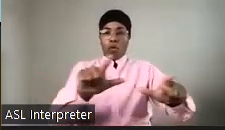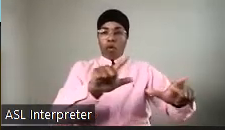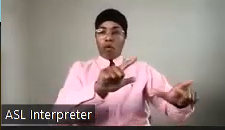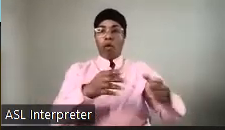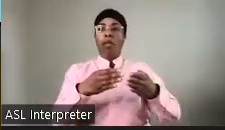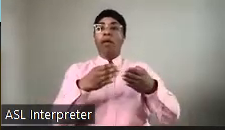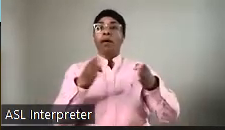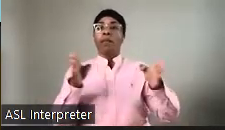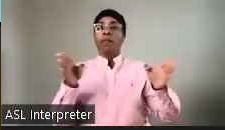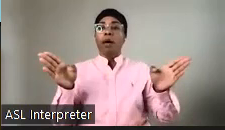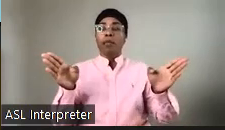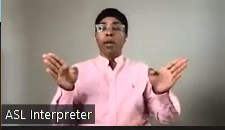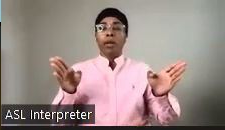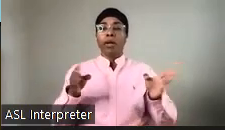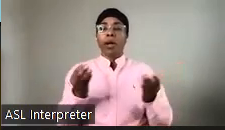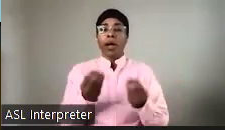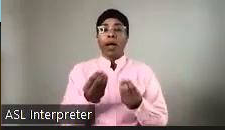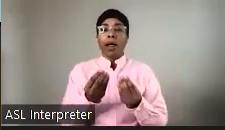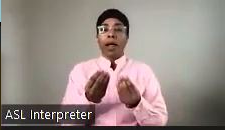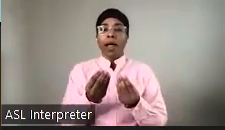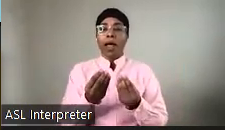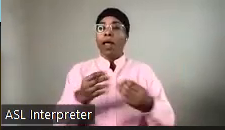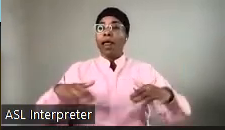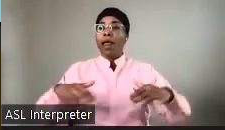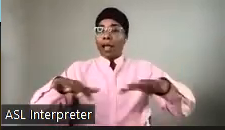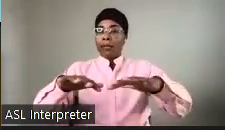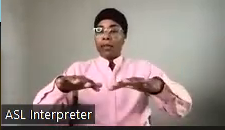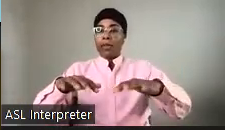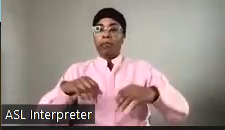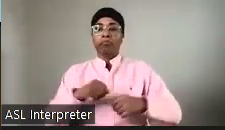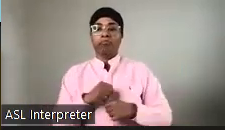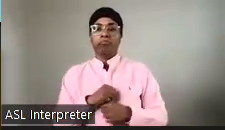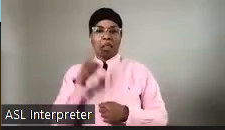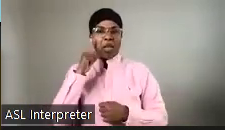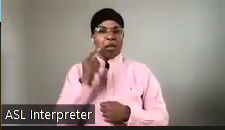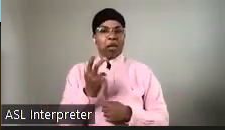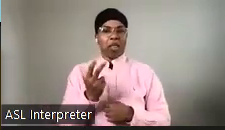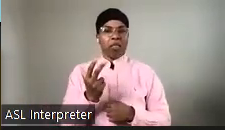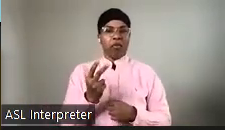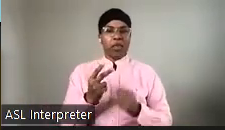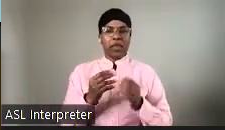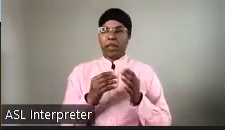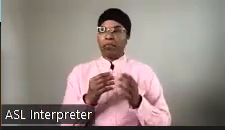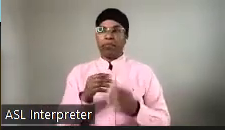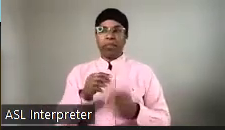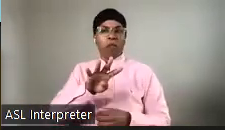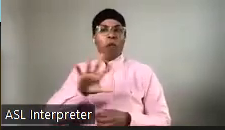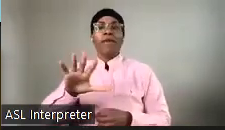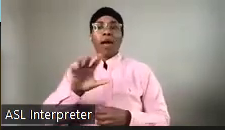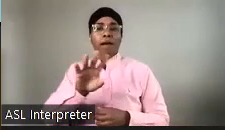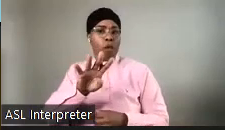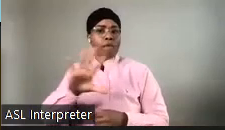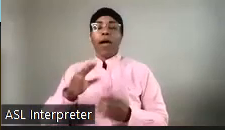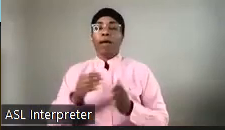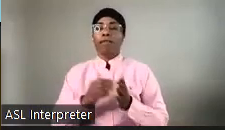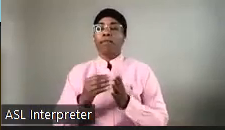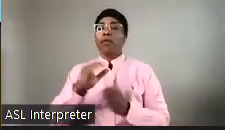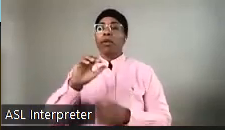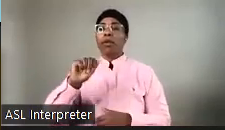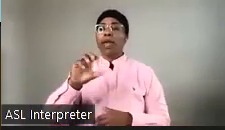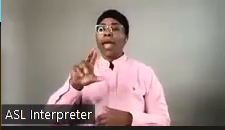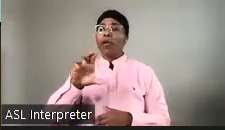13 million acre ceded territory, which I think there's roughly 4 to 5 million acres there. And so